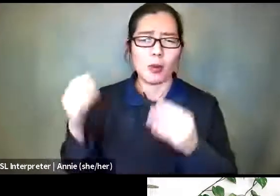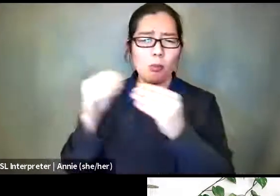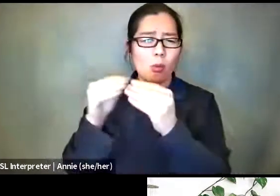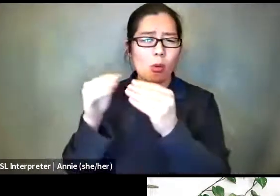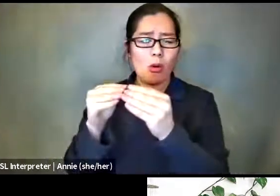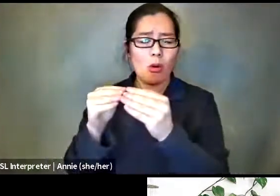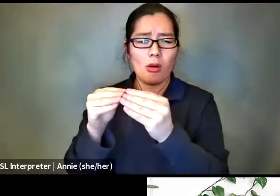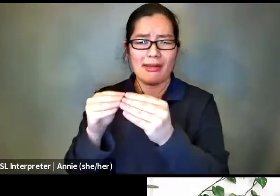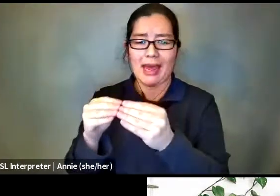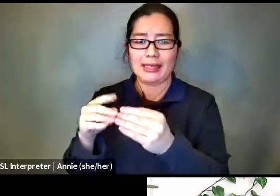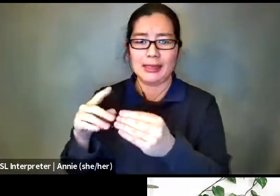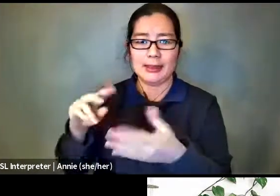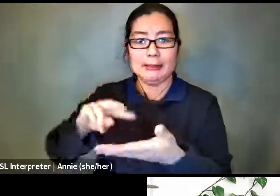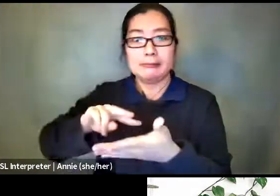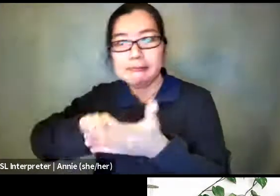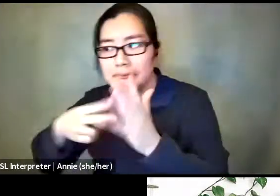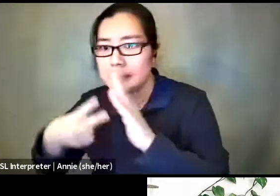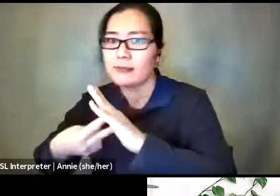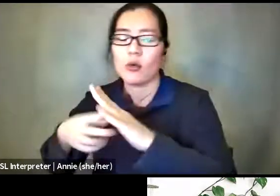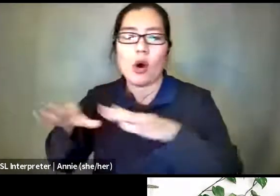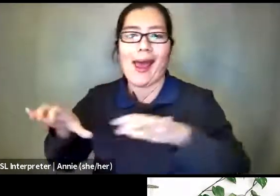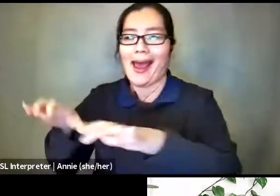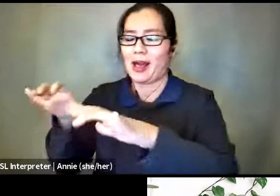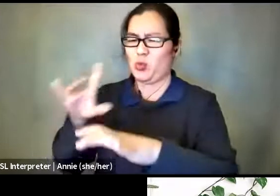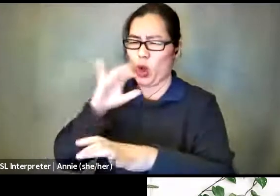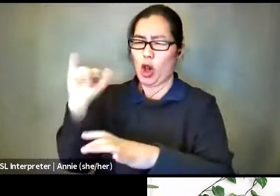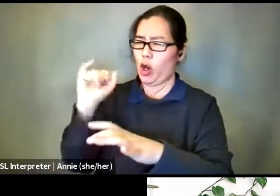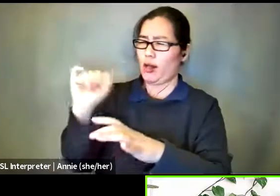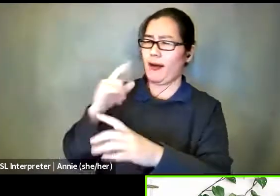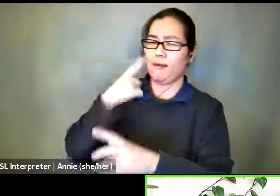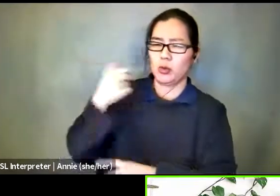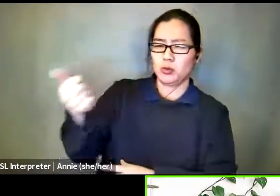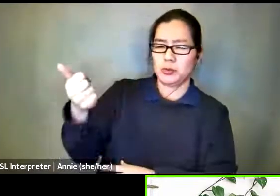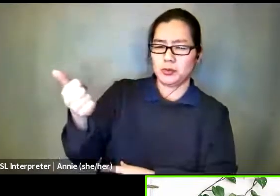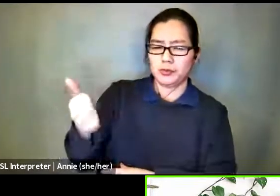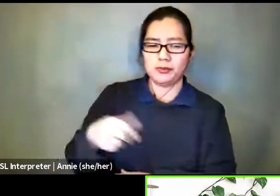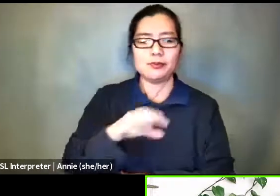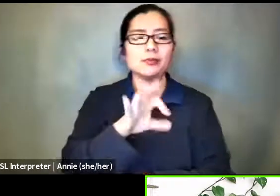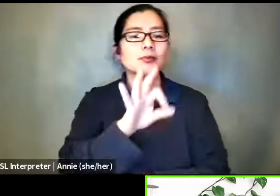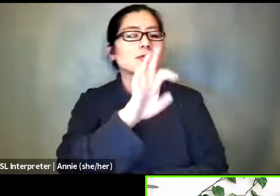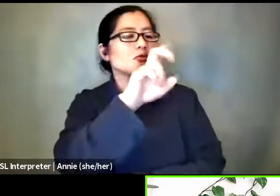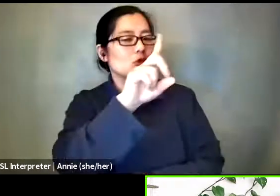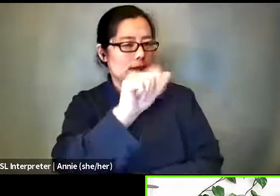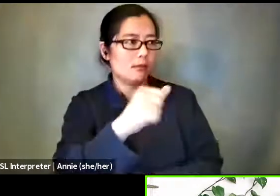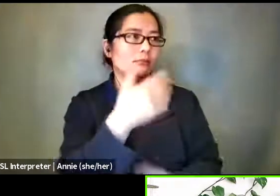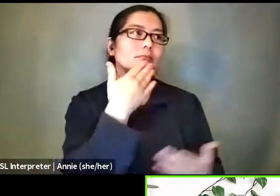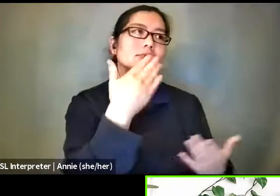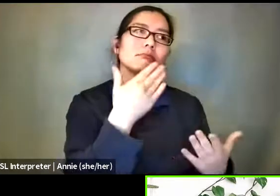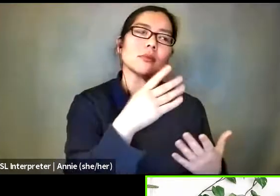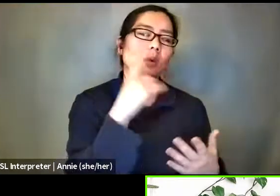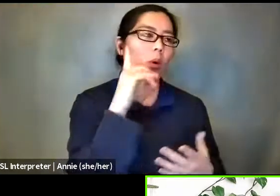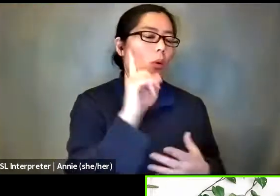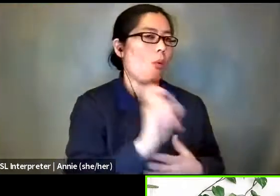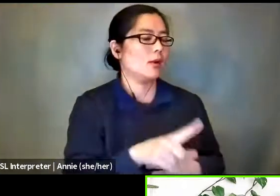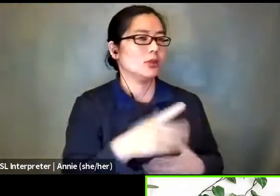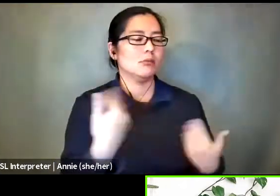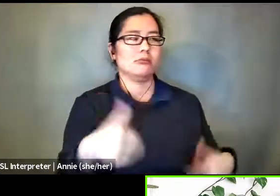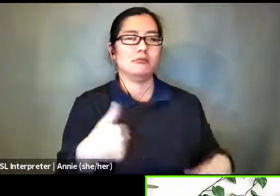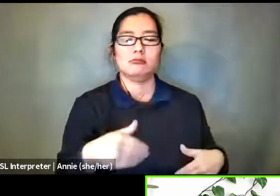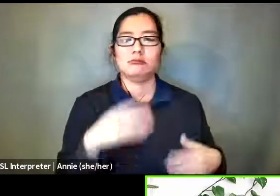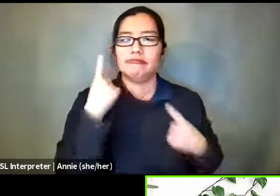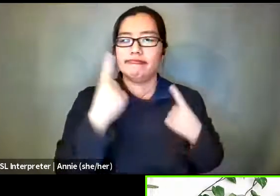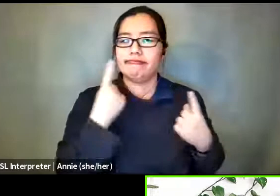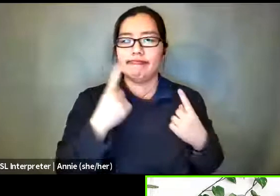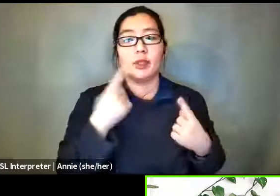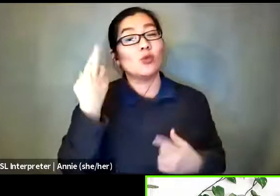meaningful action really look like for you? Thank you for that question. It's so thoughtful, and it's definitely the reason that I'm here.